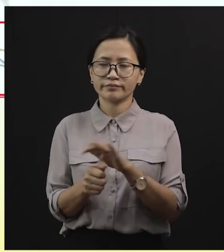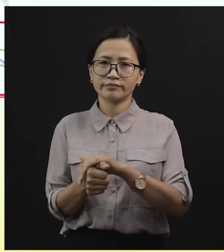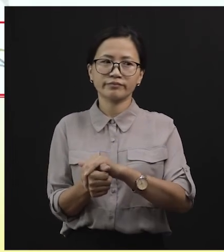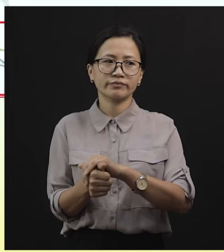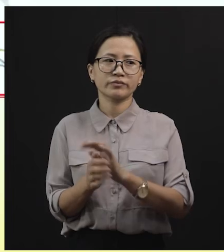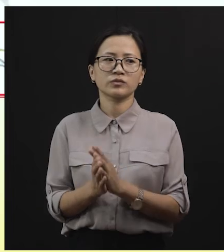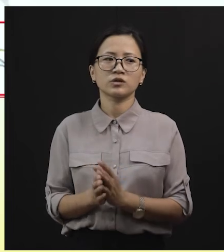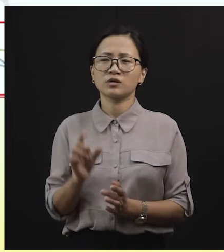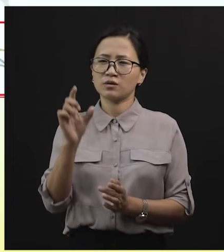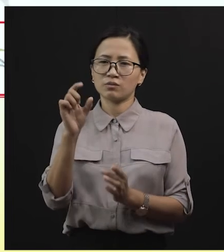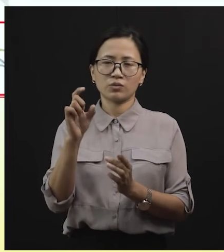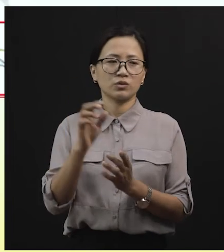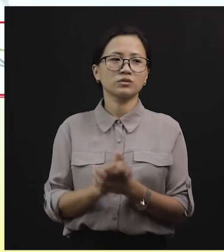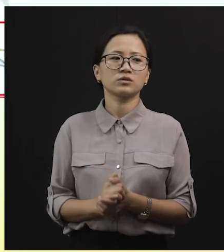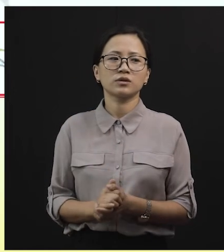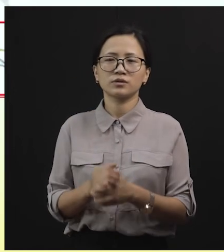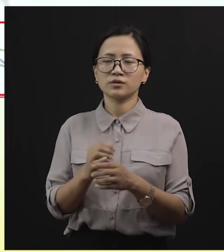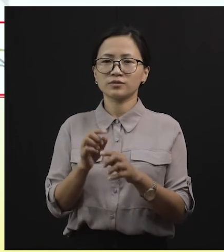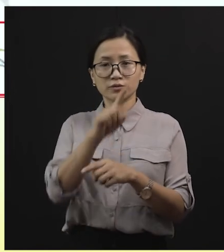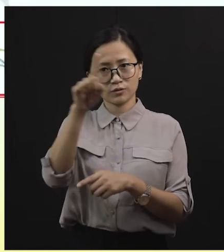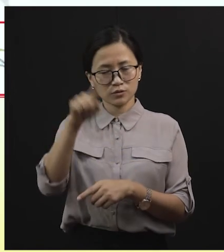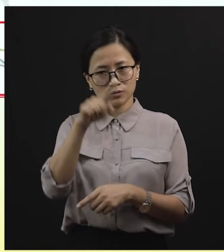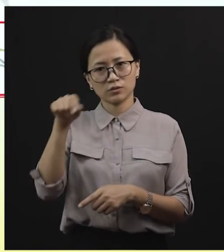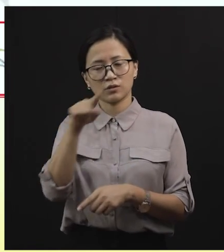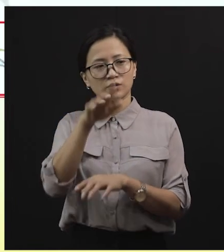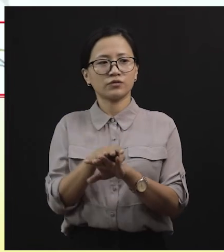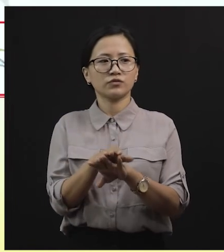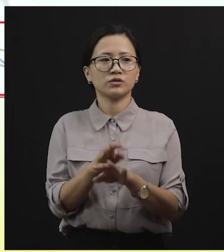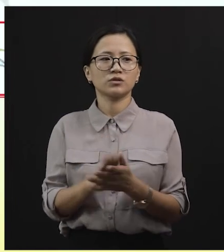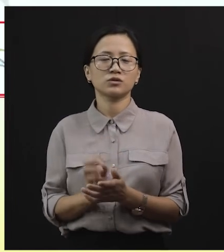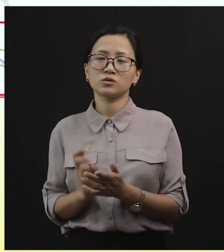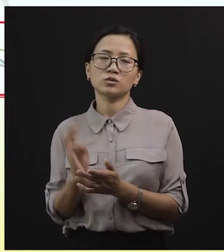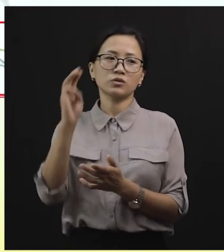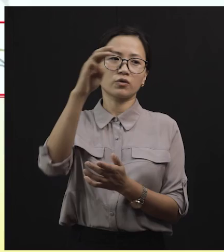prawns, starfish, dolphin, squid,